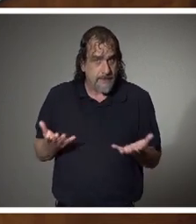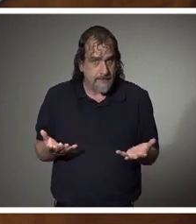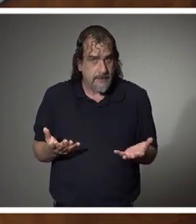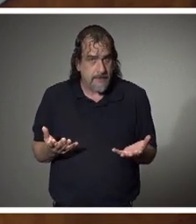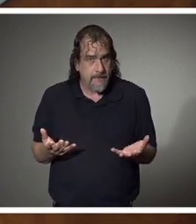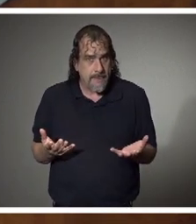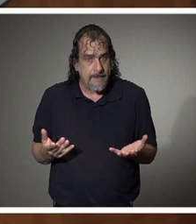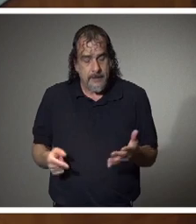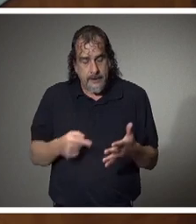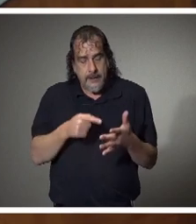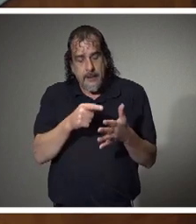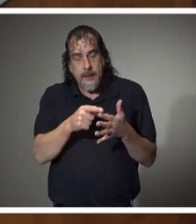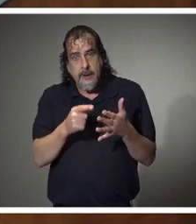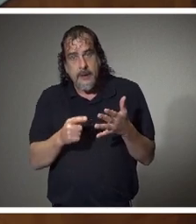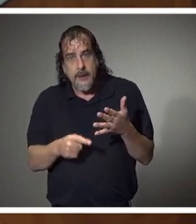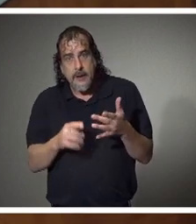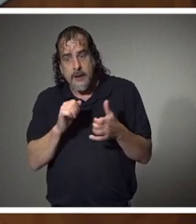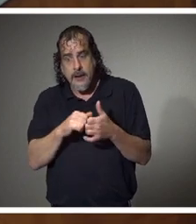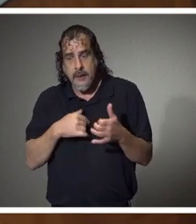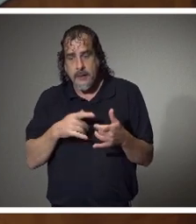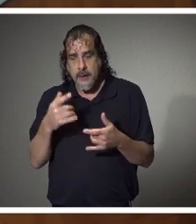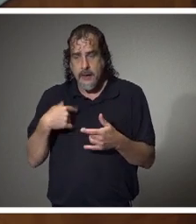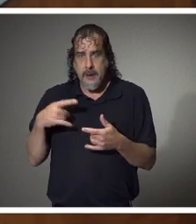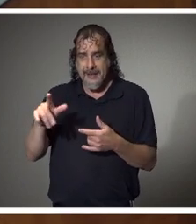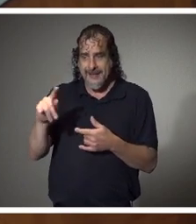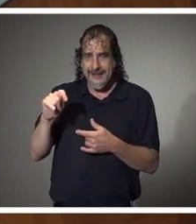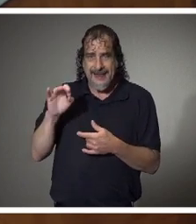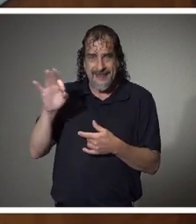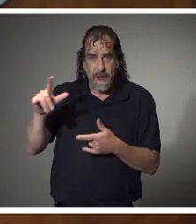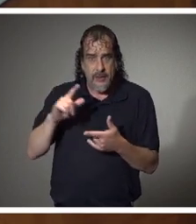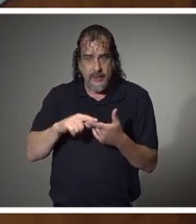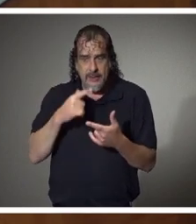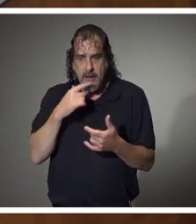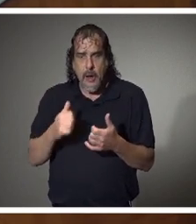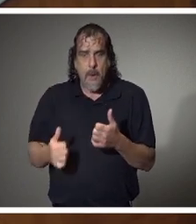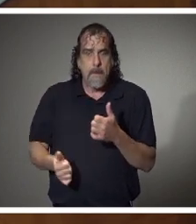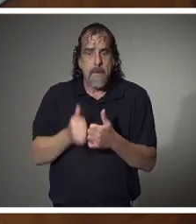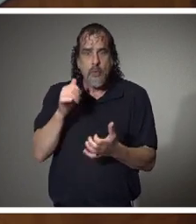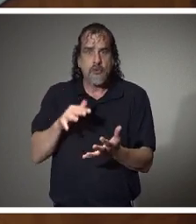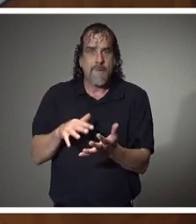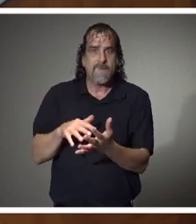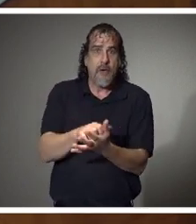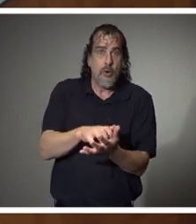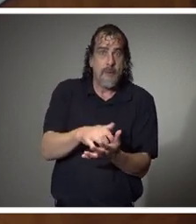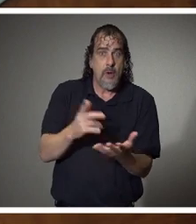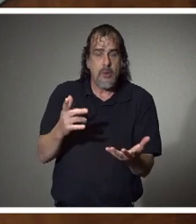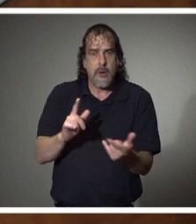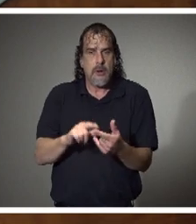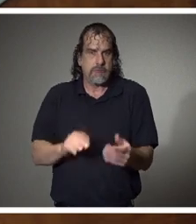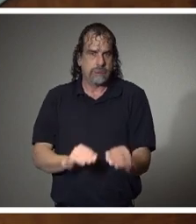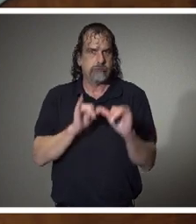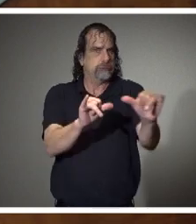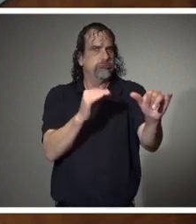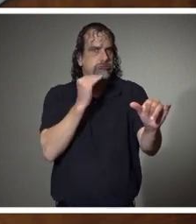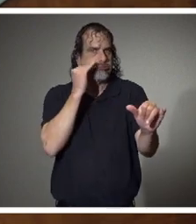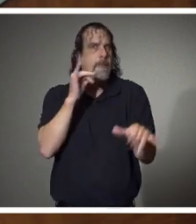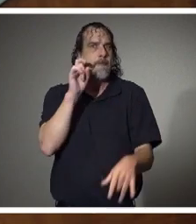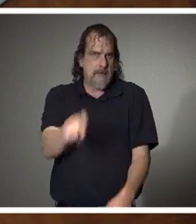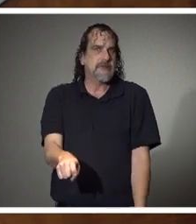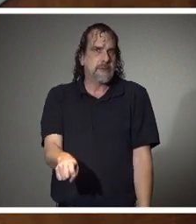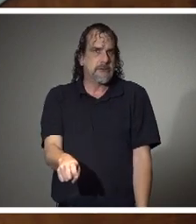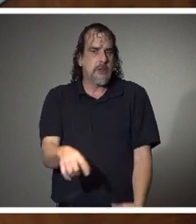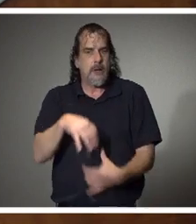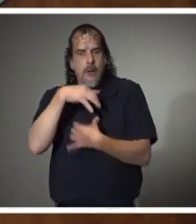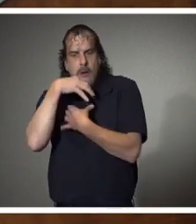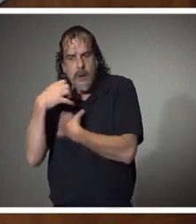It tells all who the federal task force guidelines have defined as most vulnerable to shelter in place. That means the